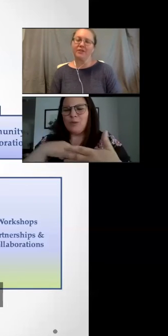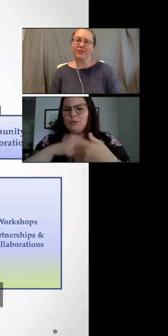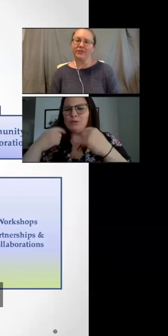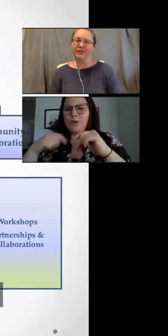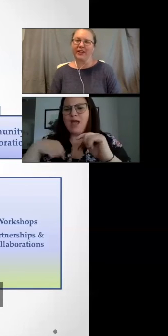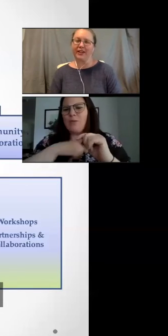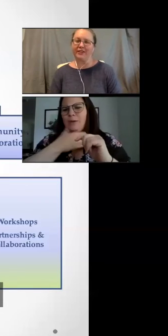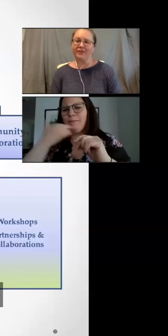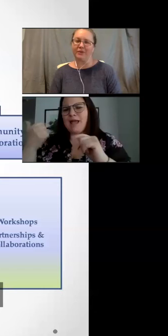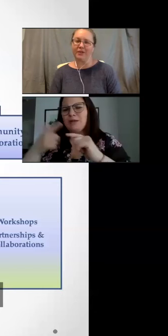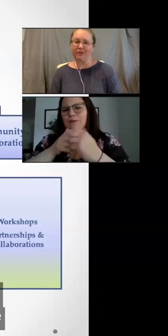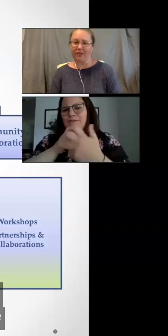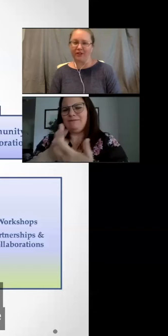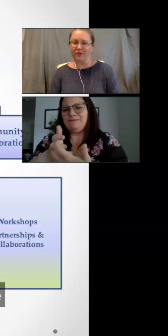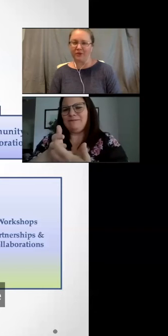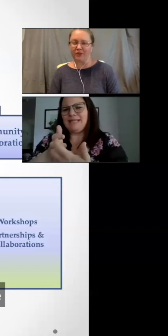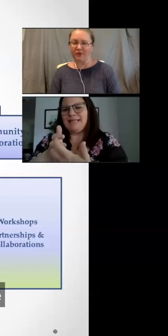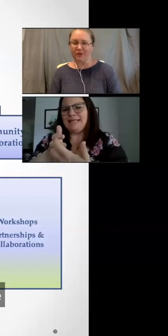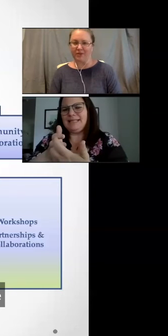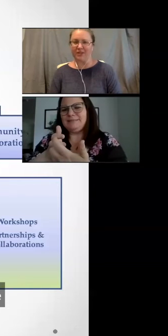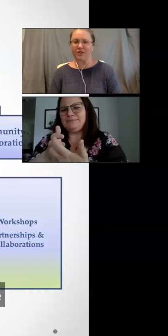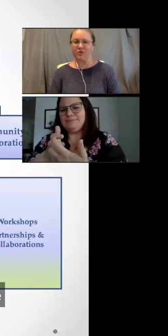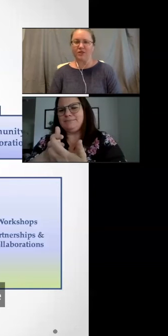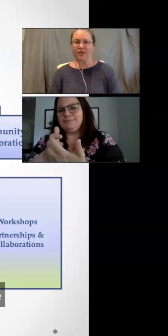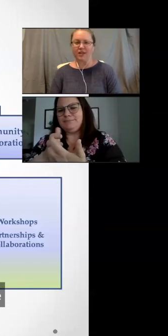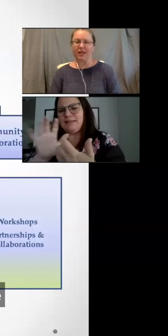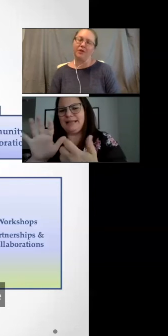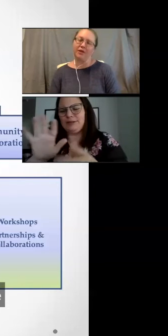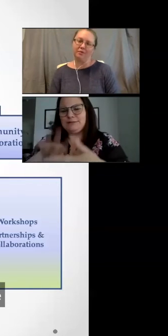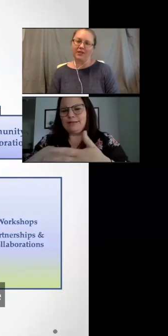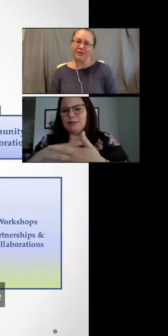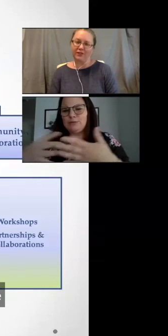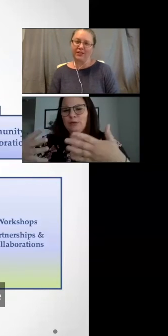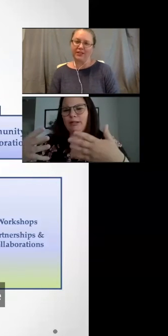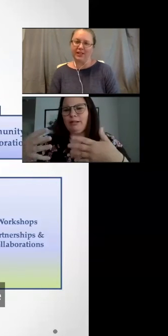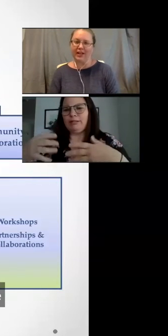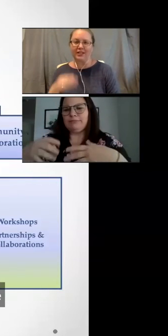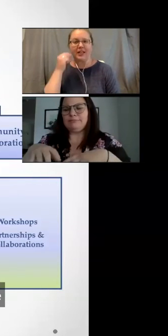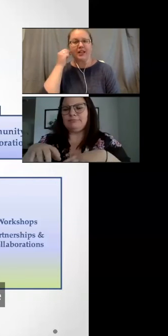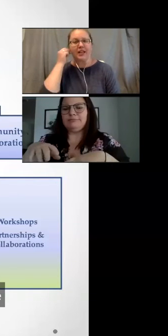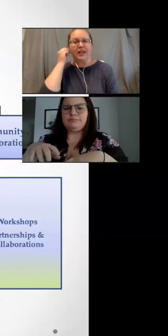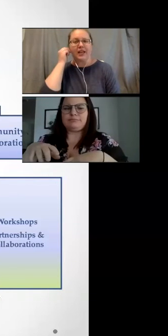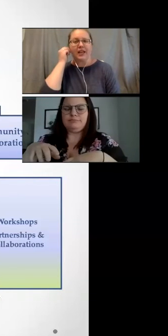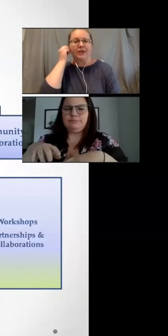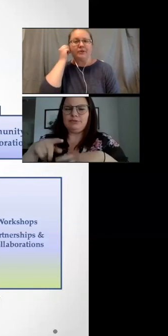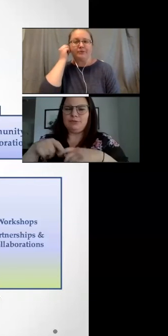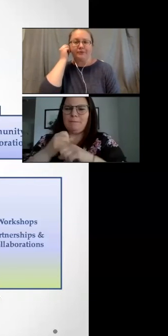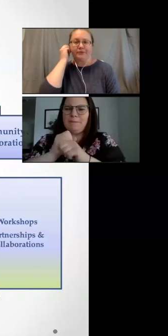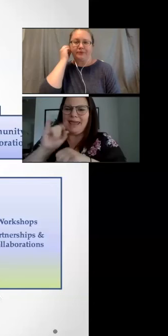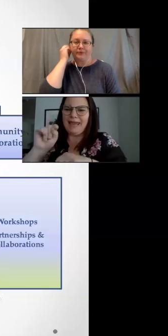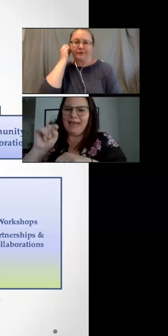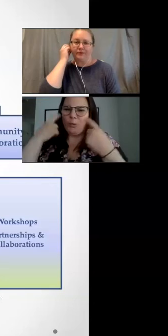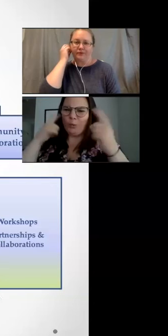have to learn as family navigators what the family's schedule is like and how we can best fit into that.